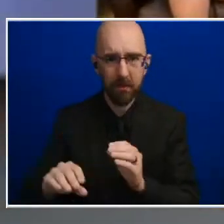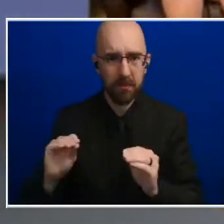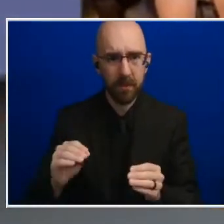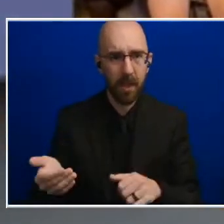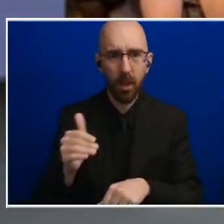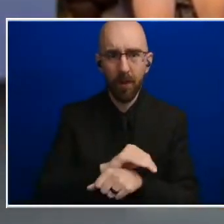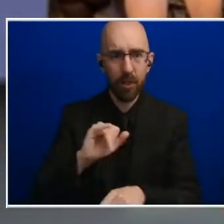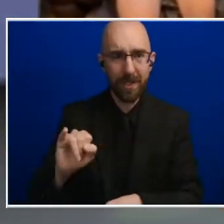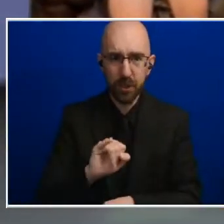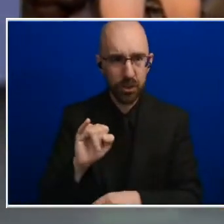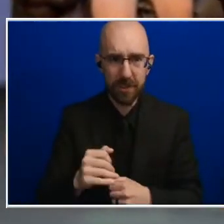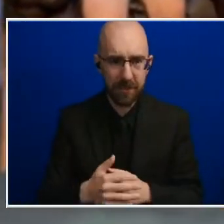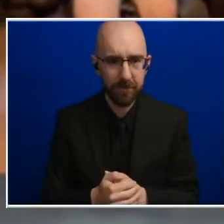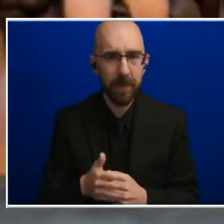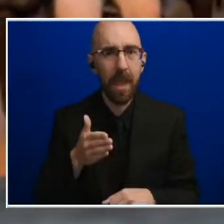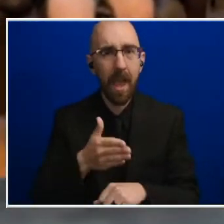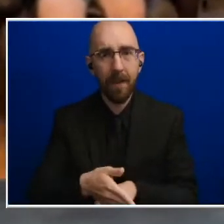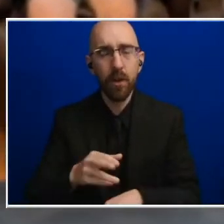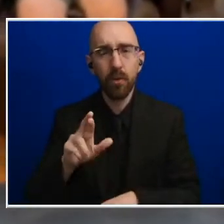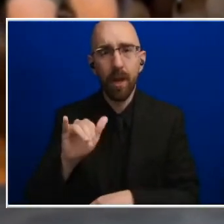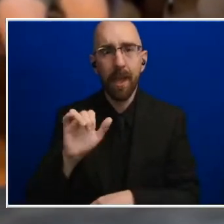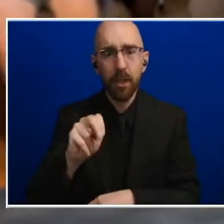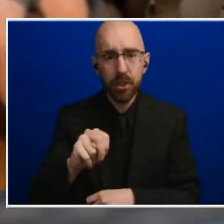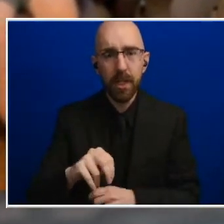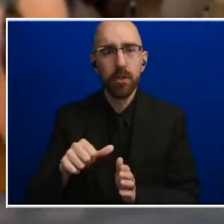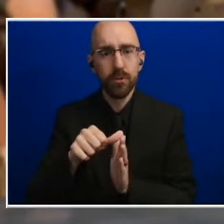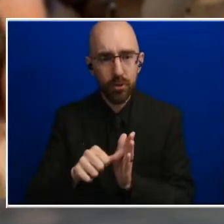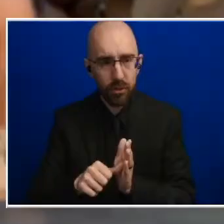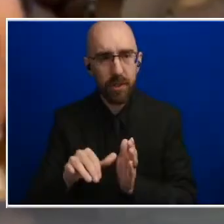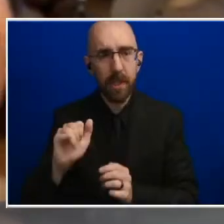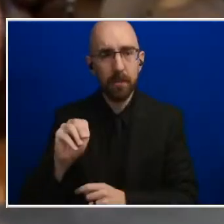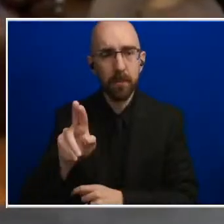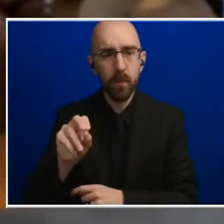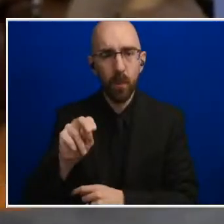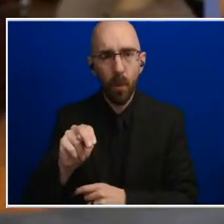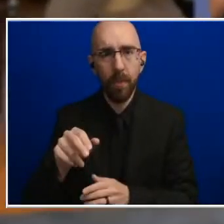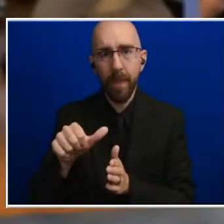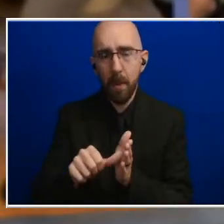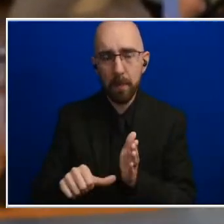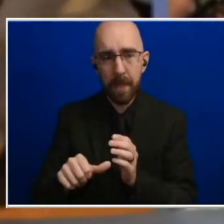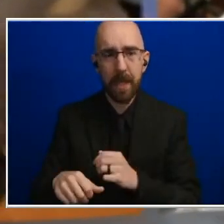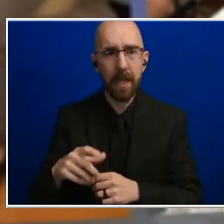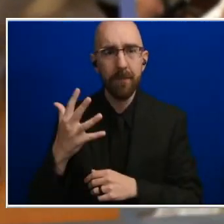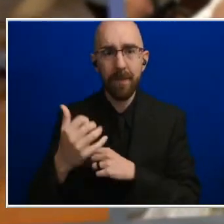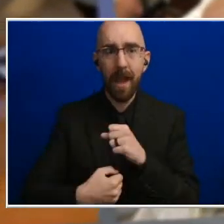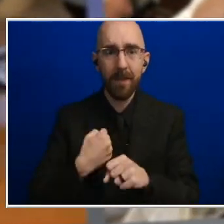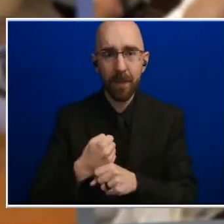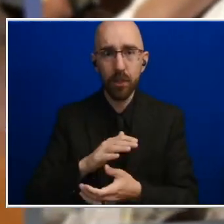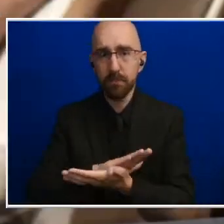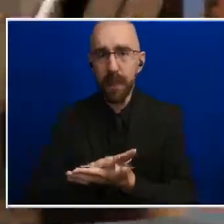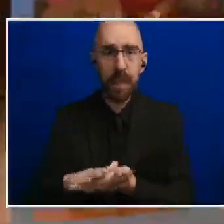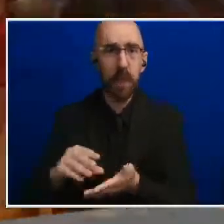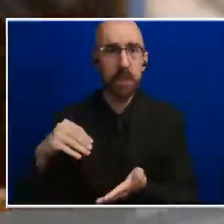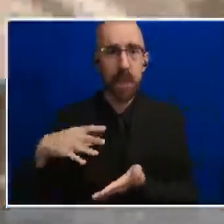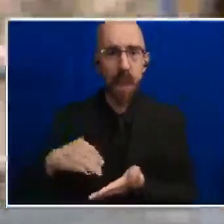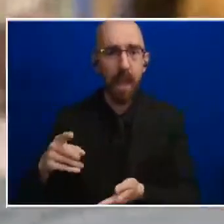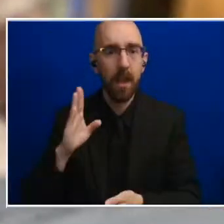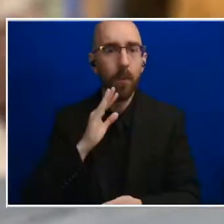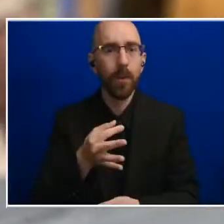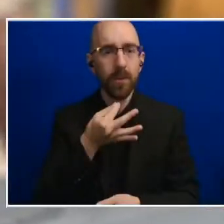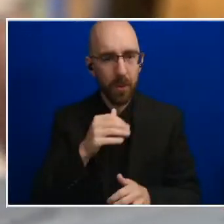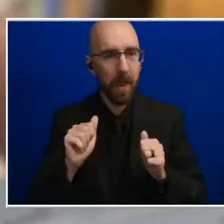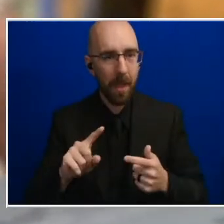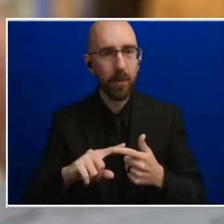After radiation, surgery, immunotherapy, and almost 5 years of clear scans, Zach will soon be able to say he's